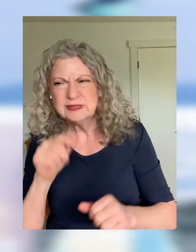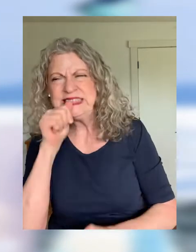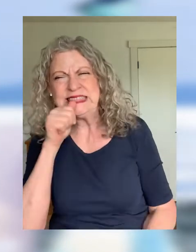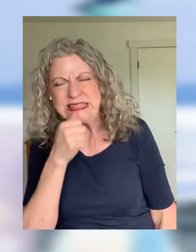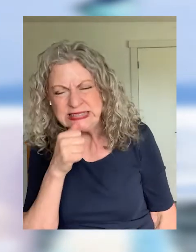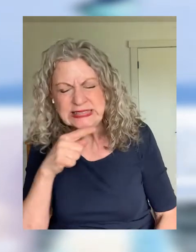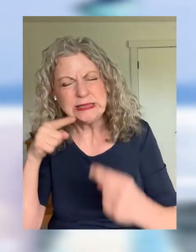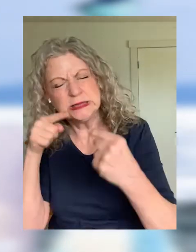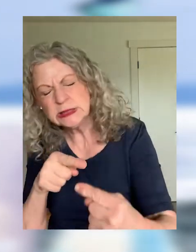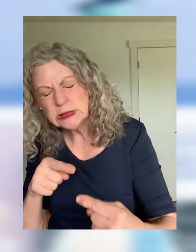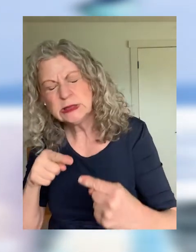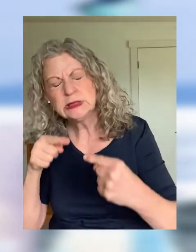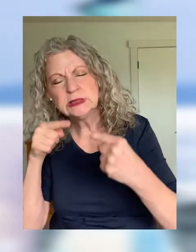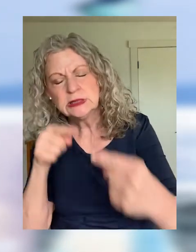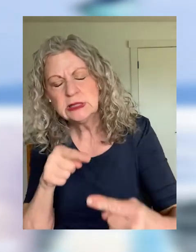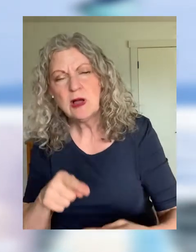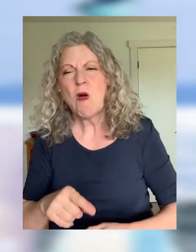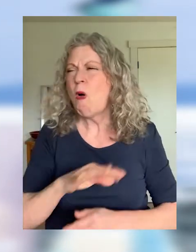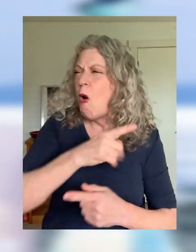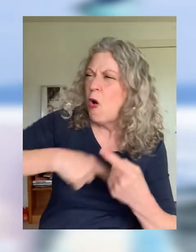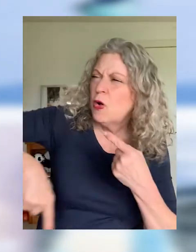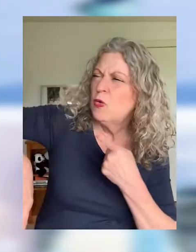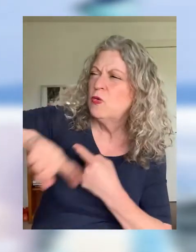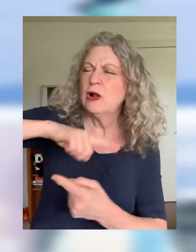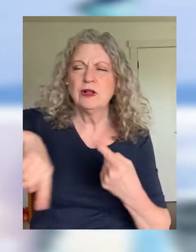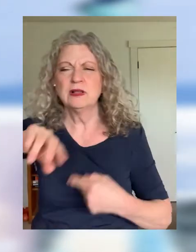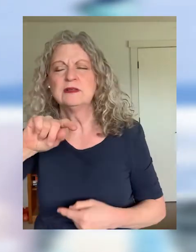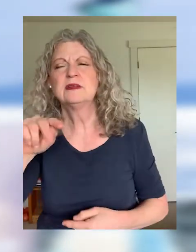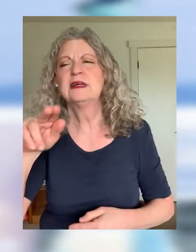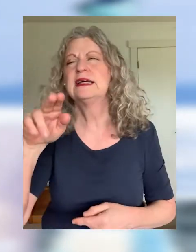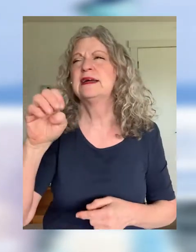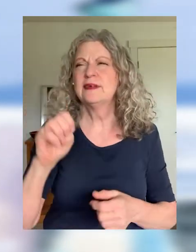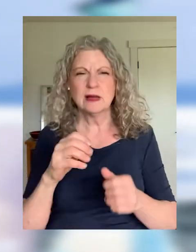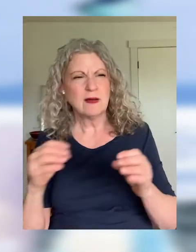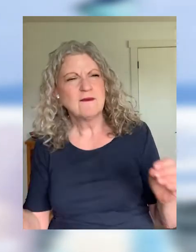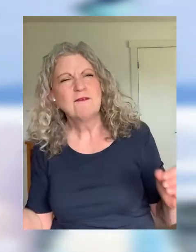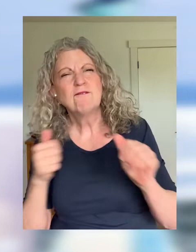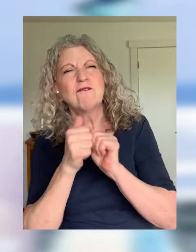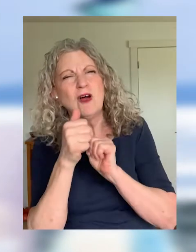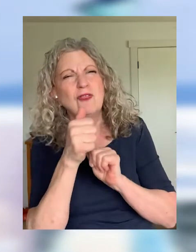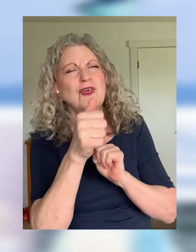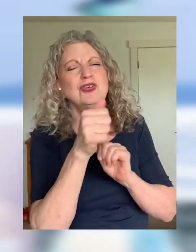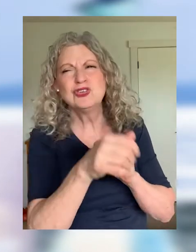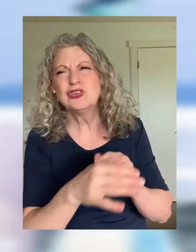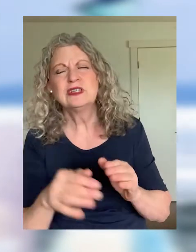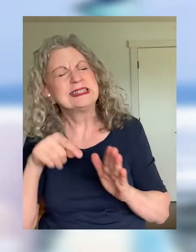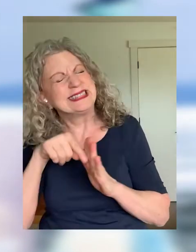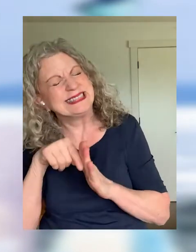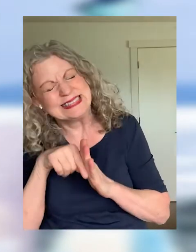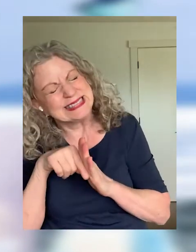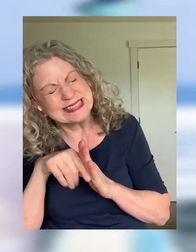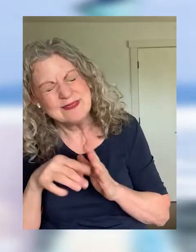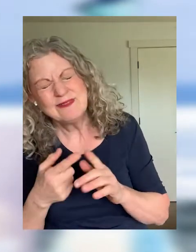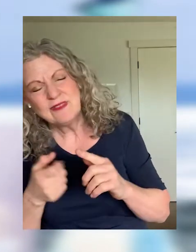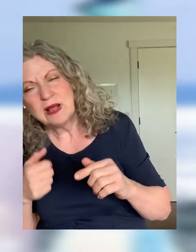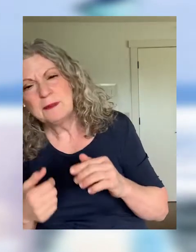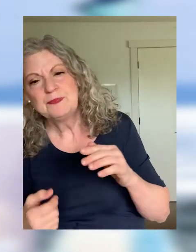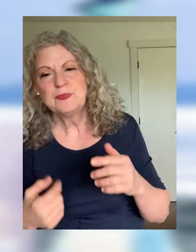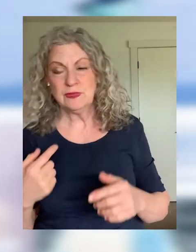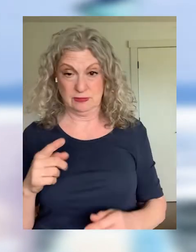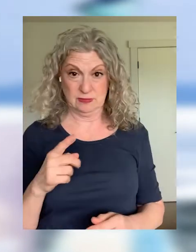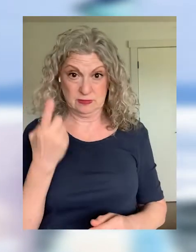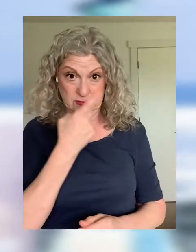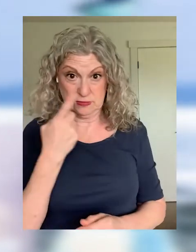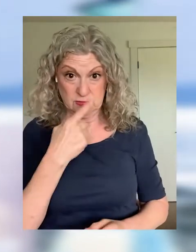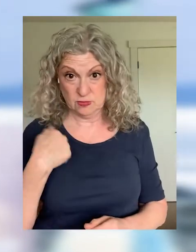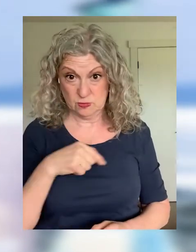her way out. All around her, the roll of the tide rocks her farther from shore and deeper from the surface. Are